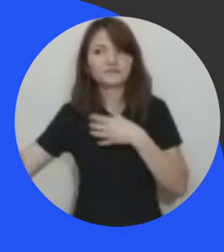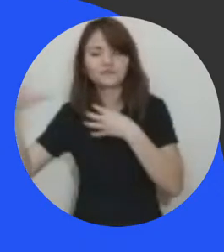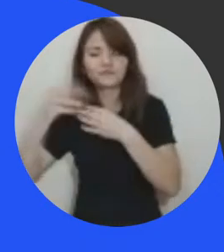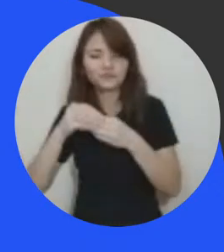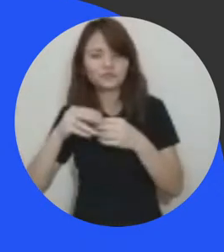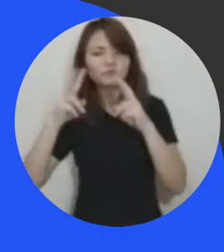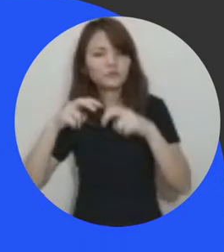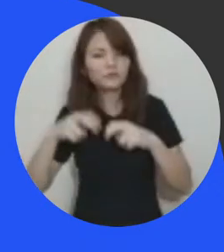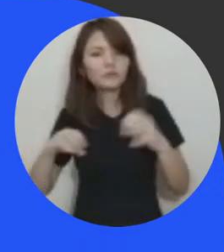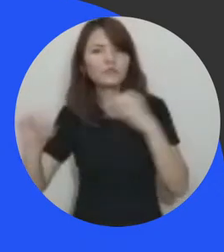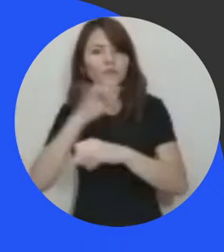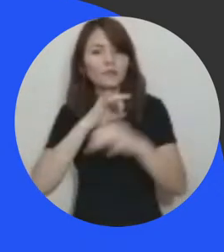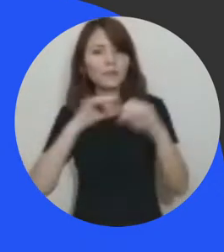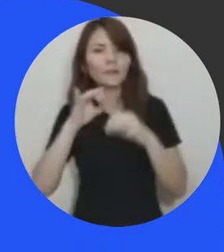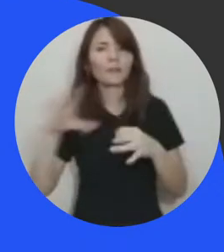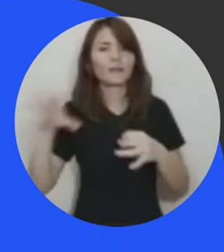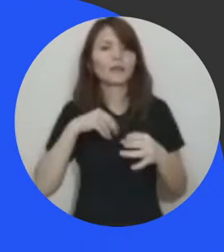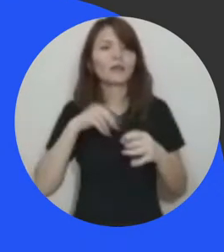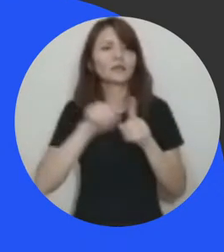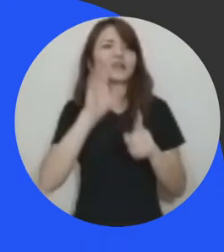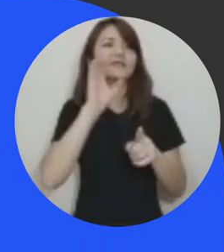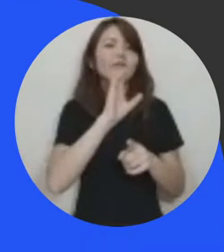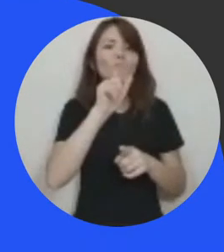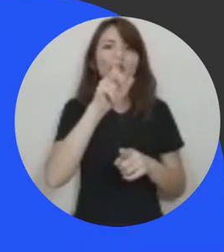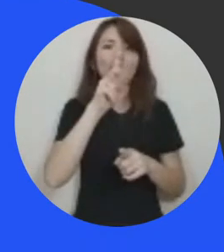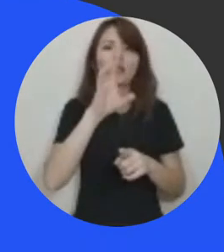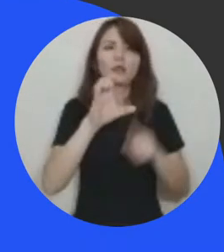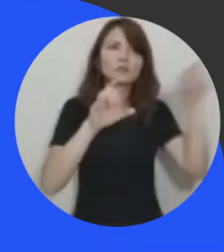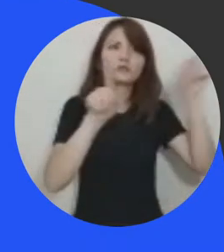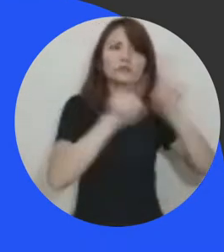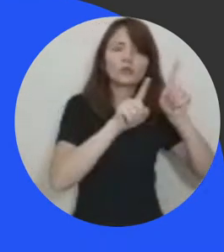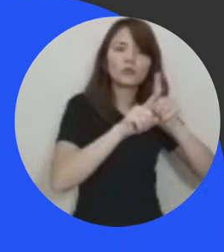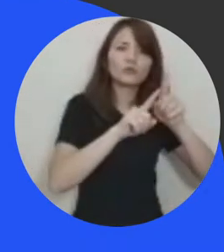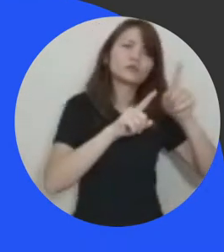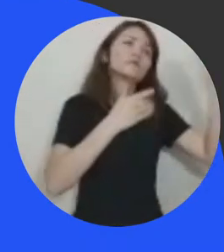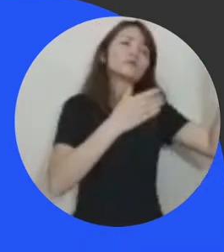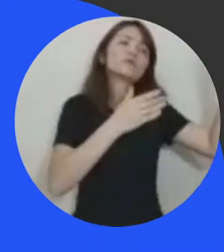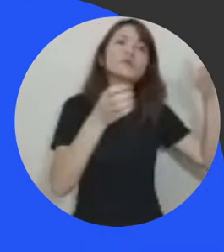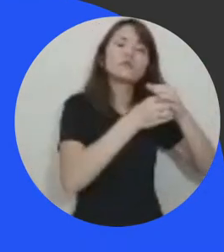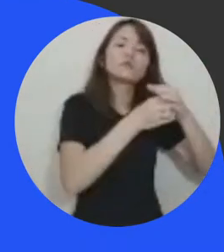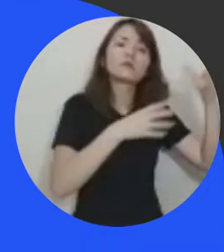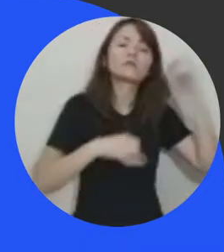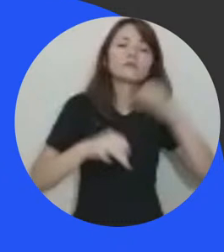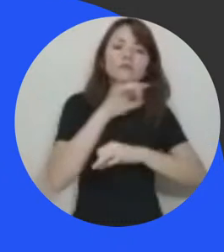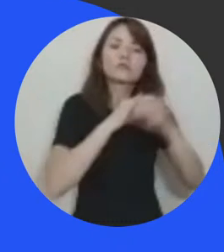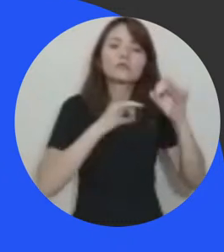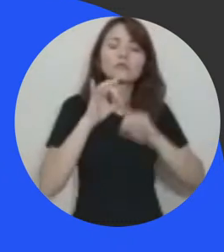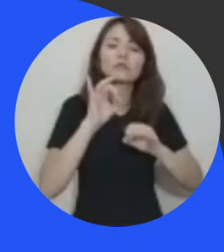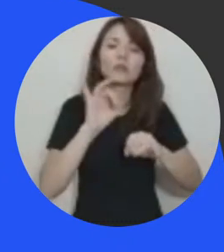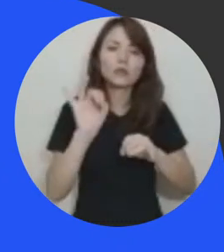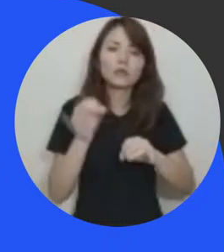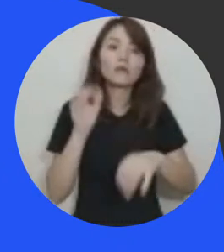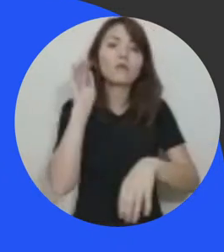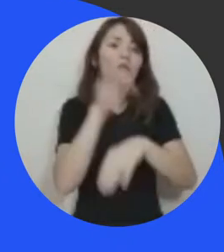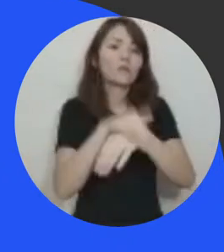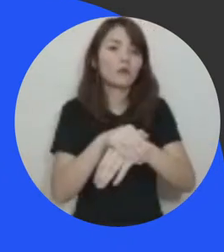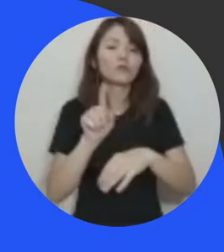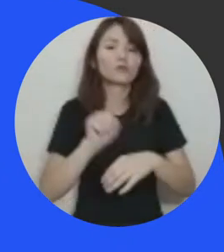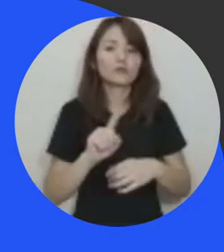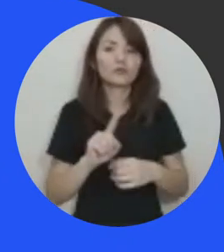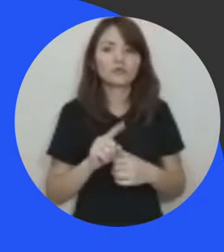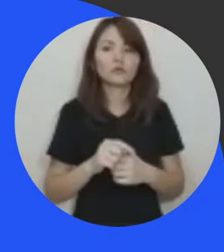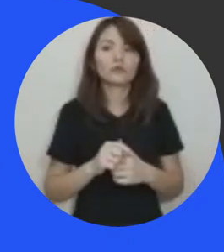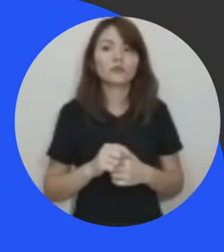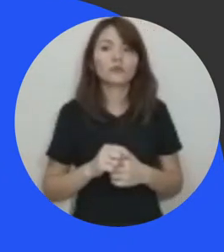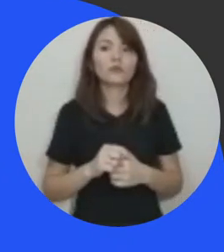working on the outbreaks that were going on there. And what we found was that the cases from clusters that we